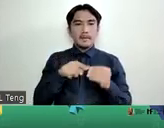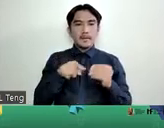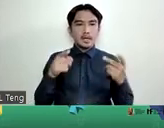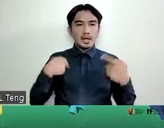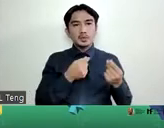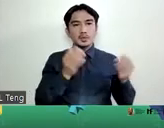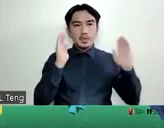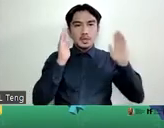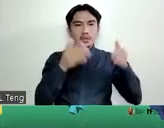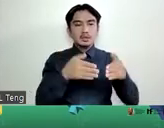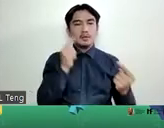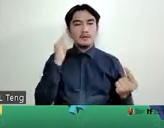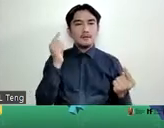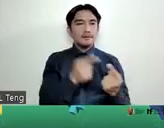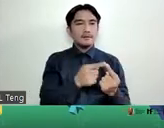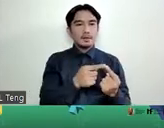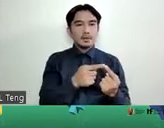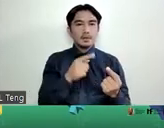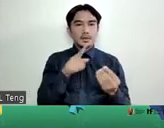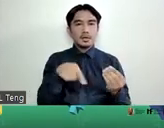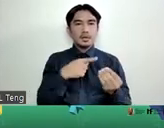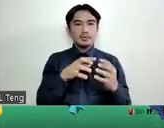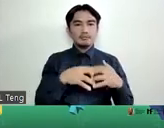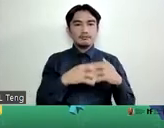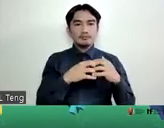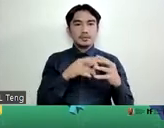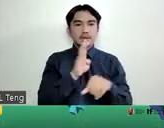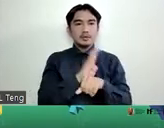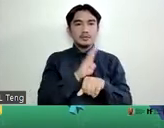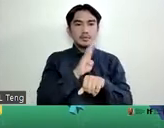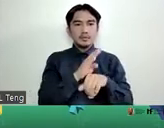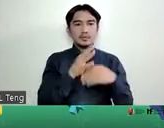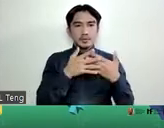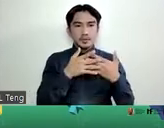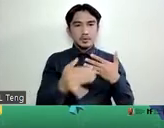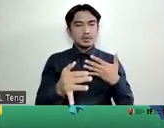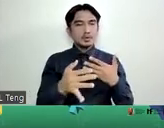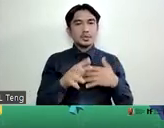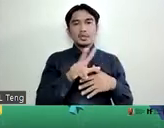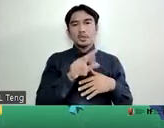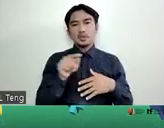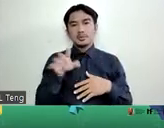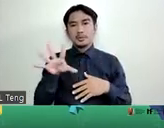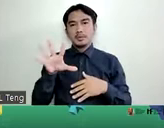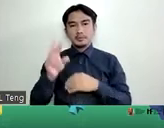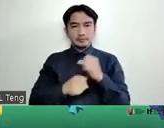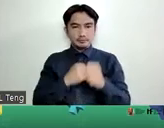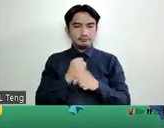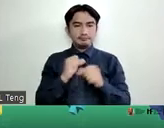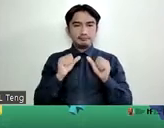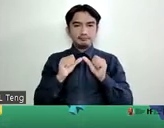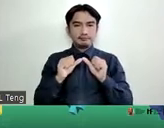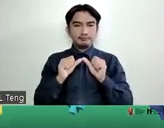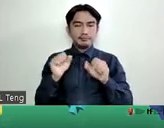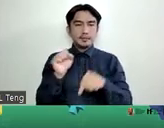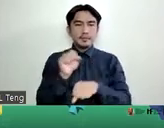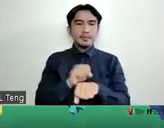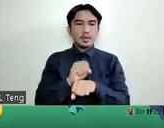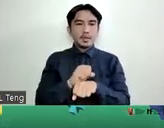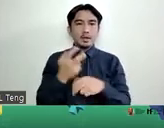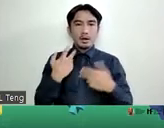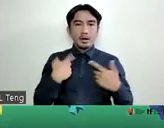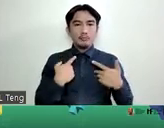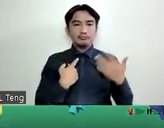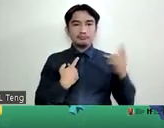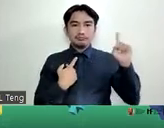be targeting to be a startup unicorn in the next 3 to 5 years. So as you might see, we have here industry